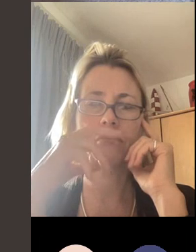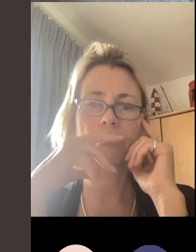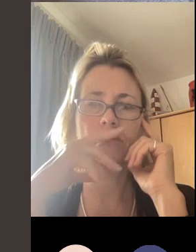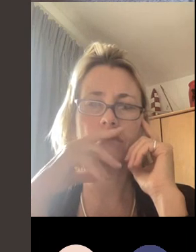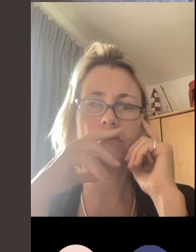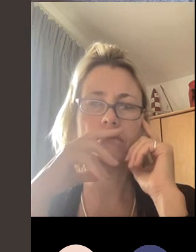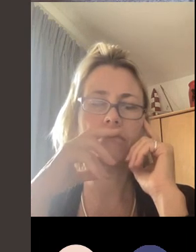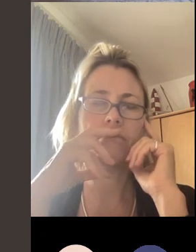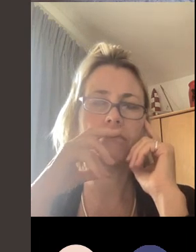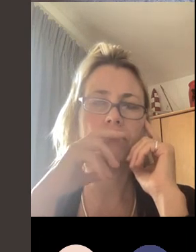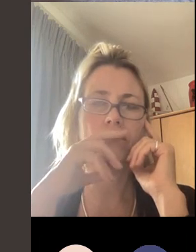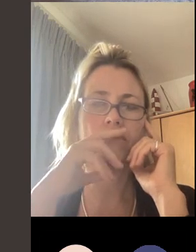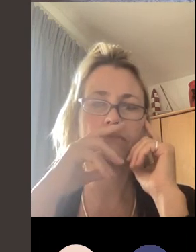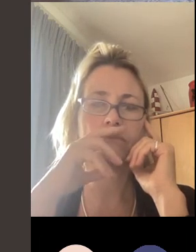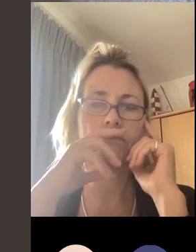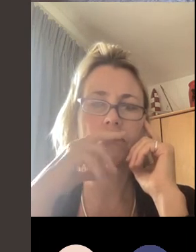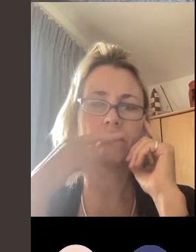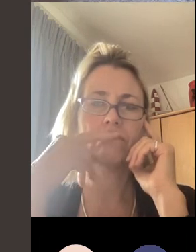do any